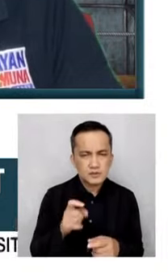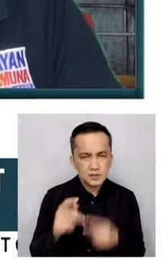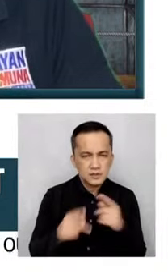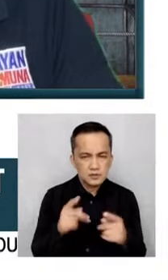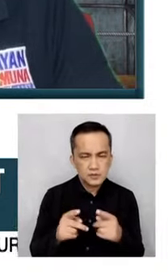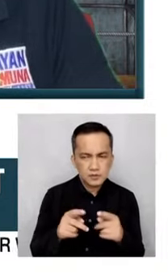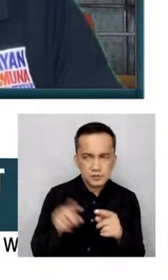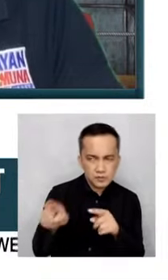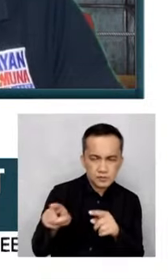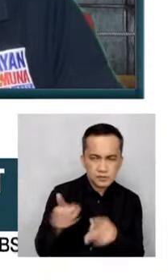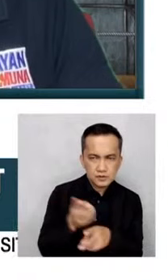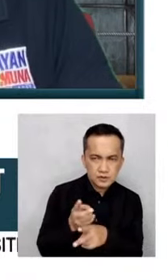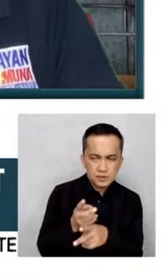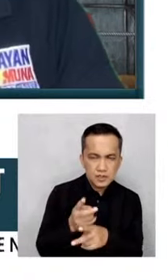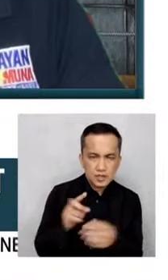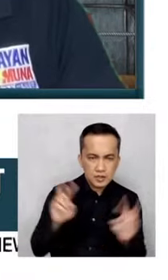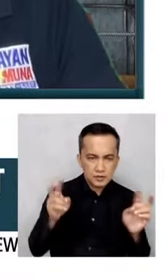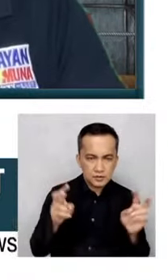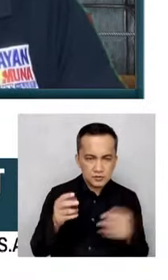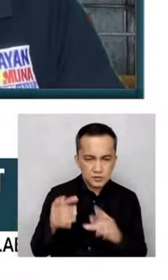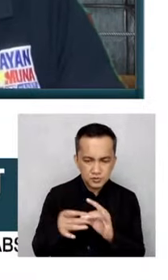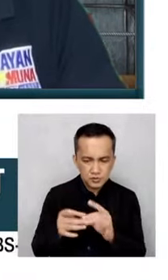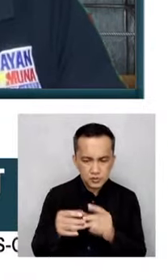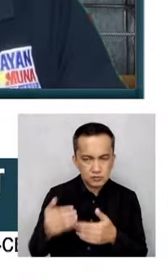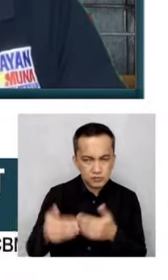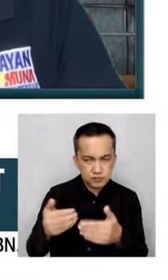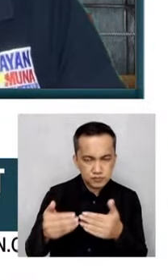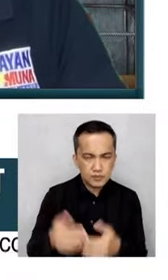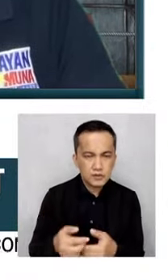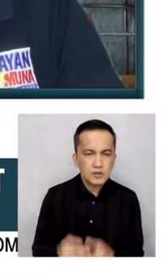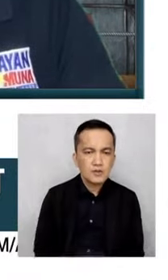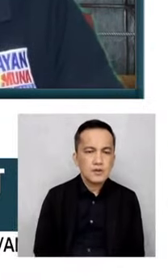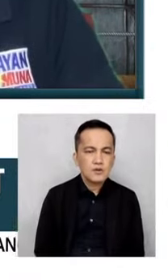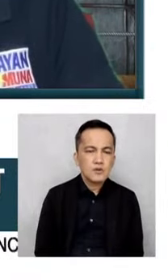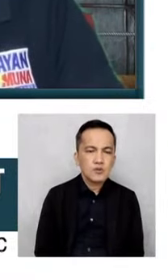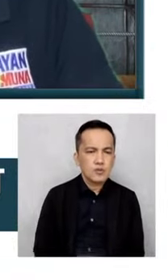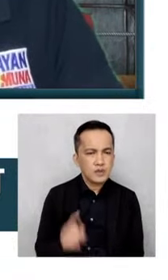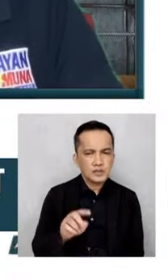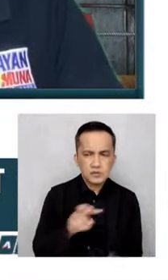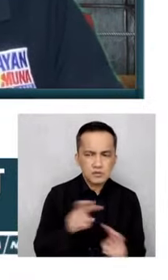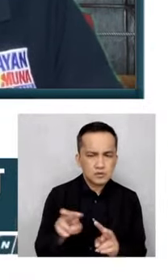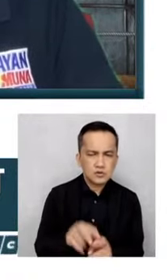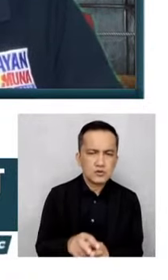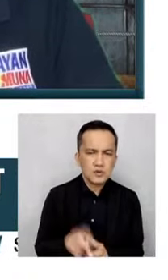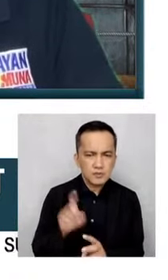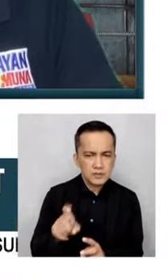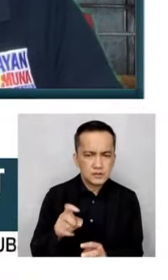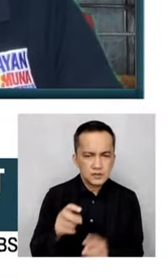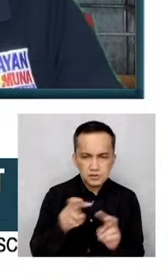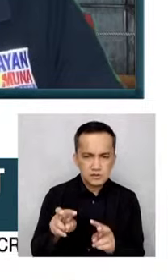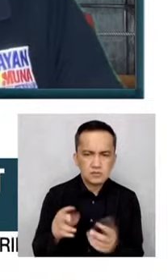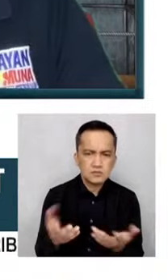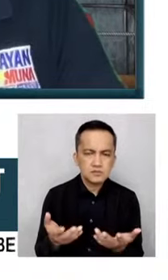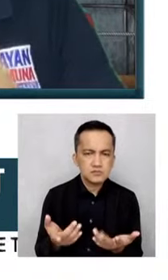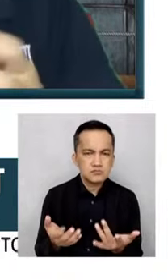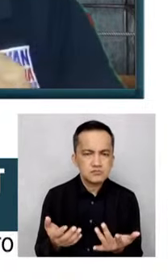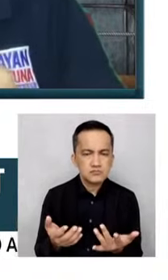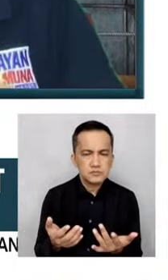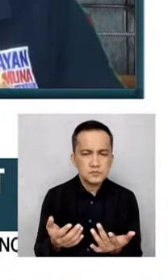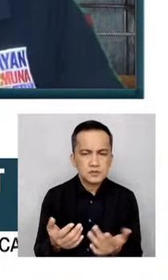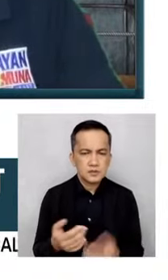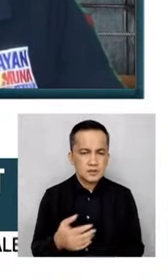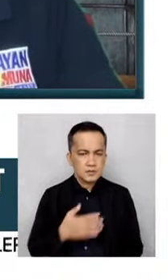out for? As this story continues to develop, what are we looking at? What should we look at here? Habol ko